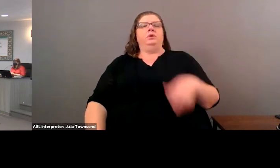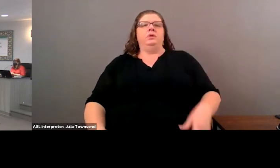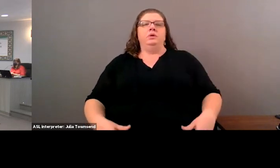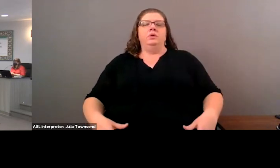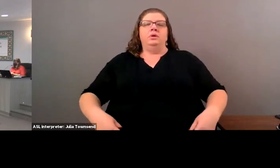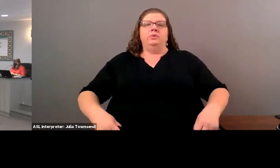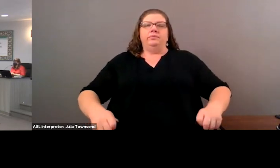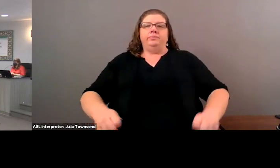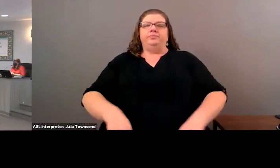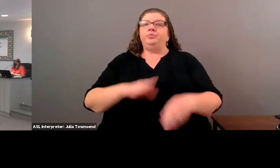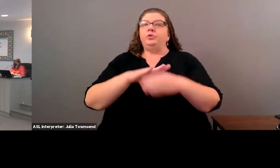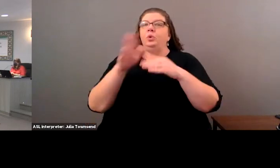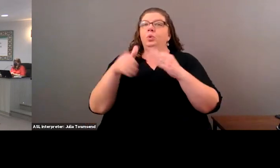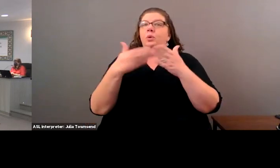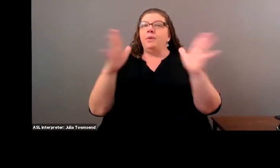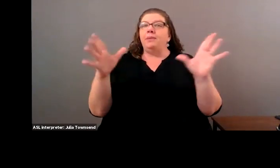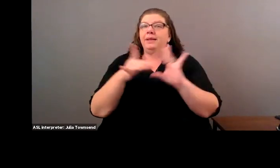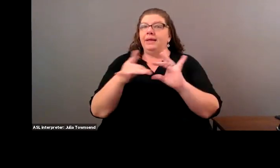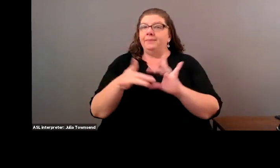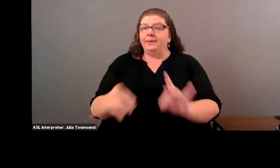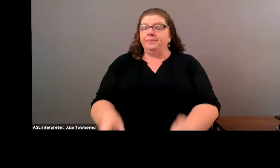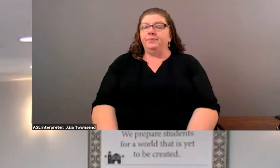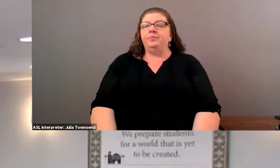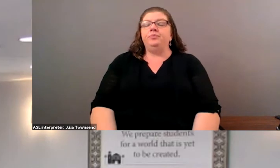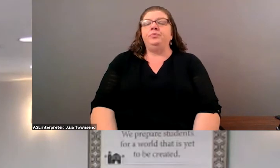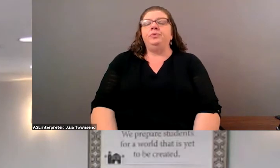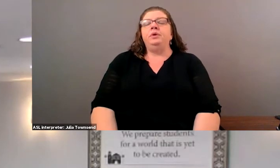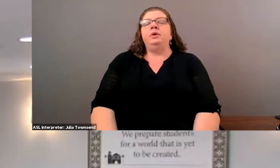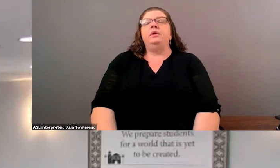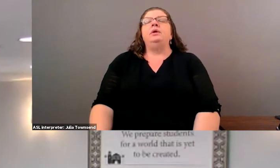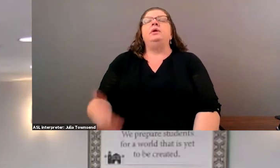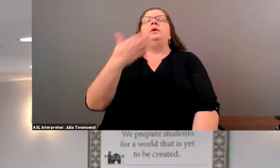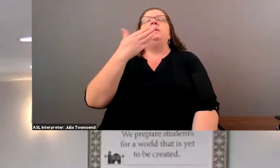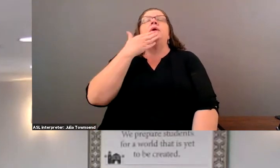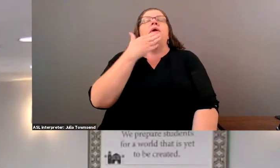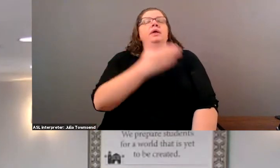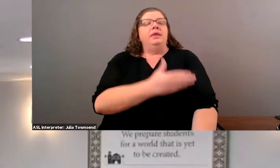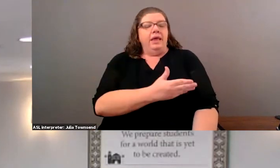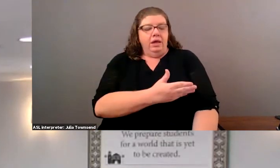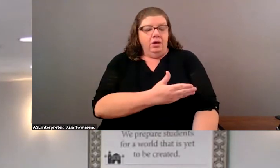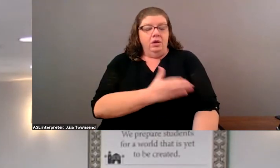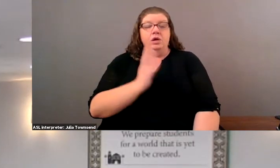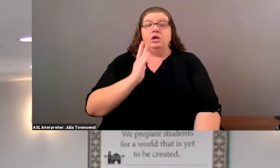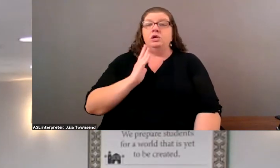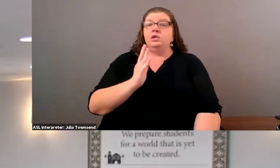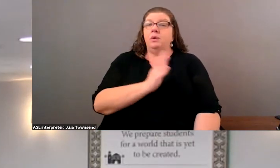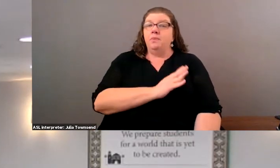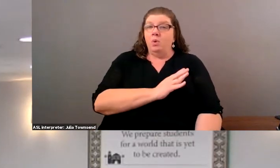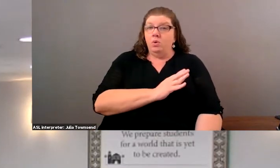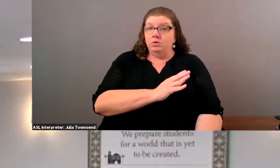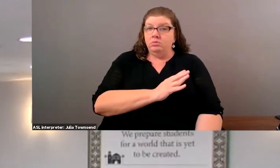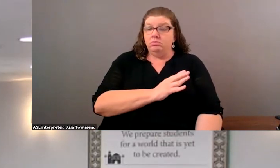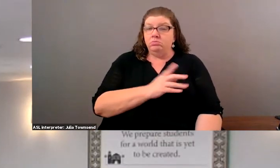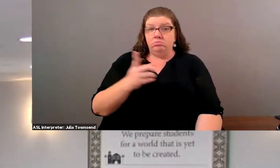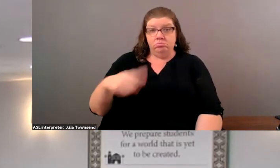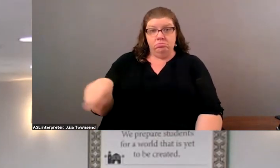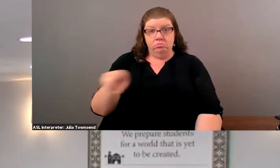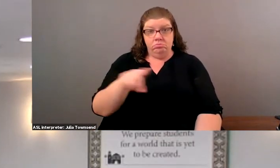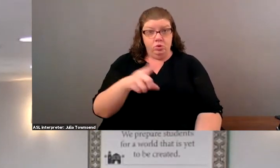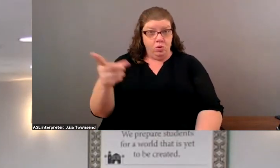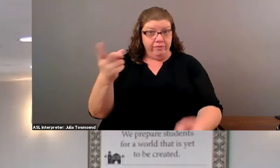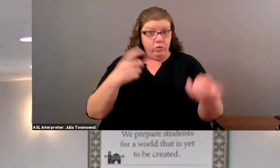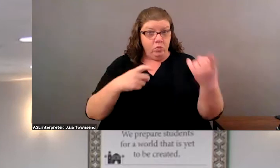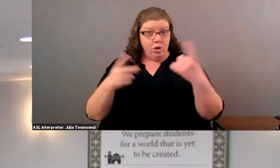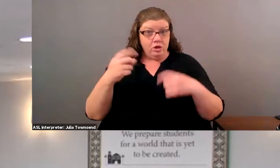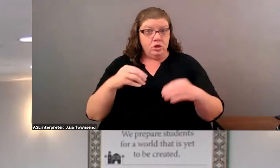That concludes public comment on. Thank you, Ms. Trujillo. So board members, how about you? Do you have any questions or